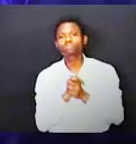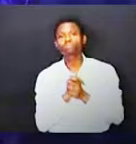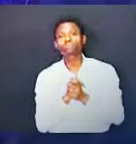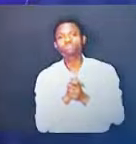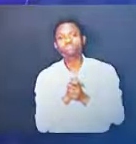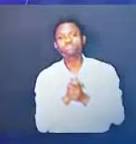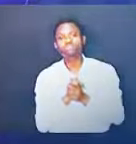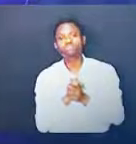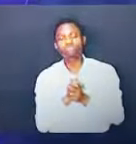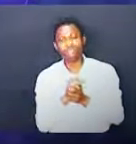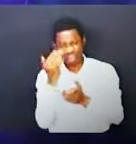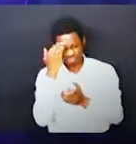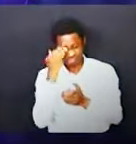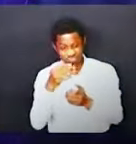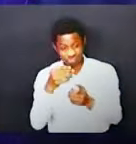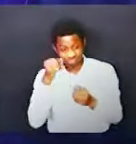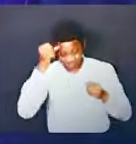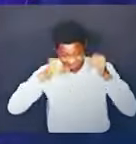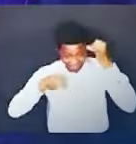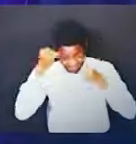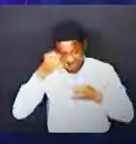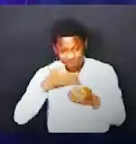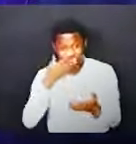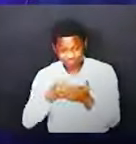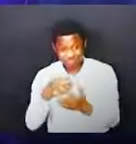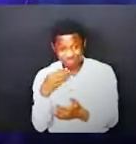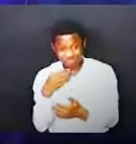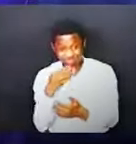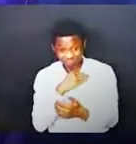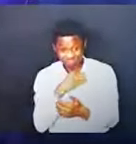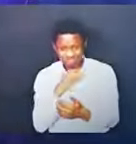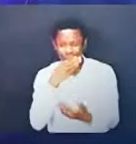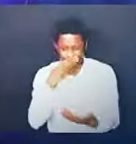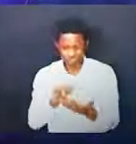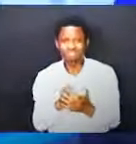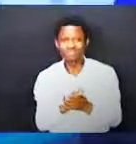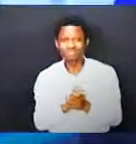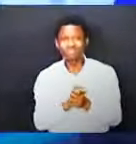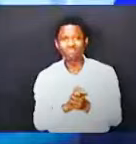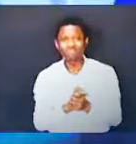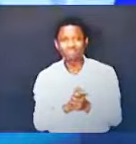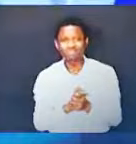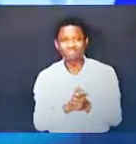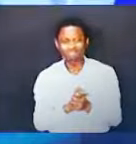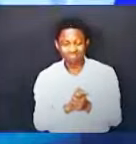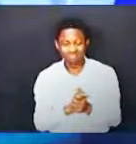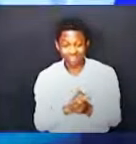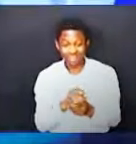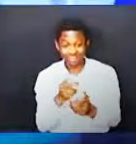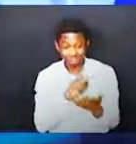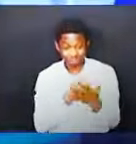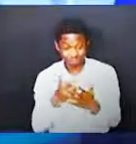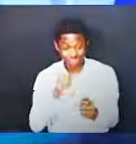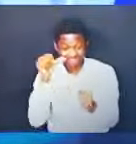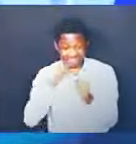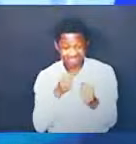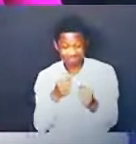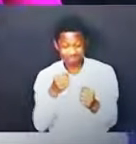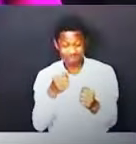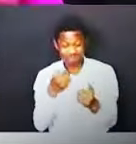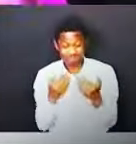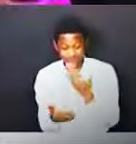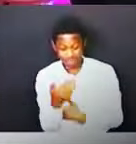it's a great idea. But that 2 weeks, every morning, I'll be going for